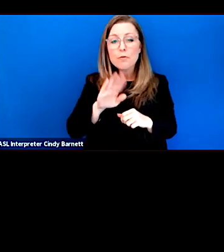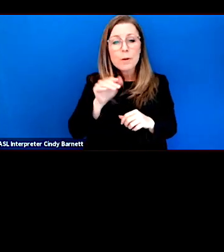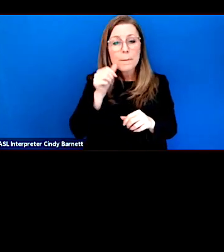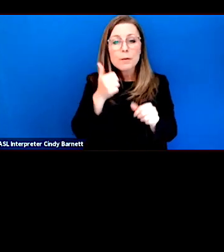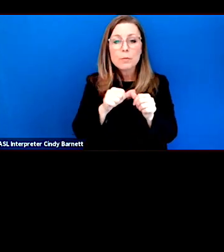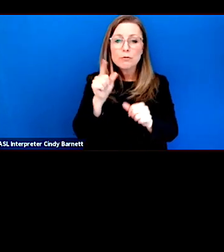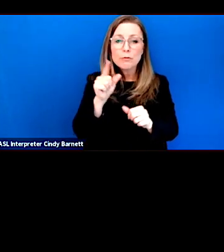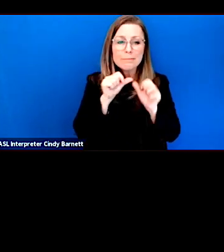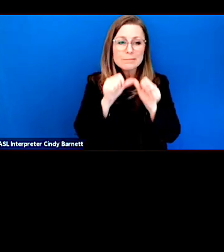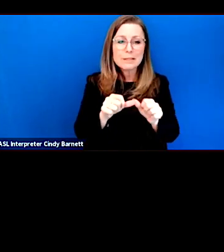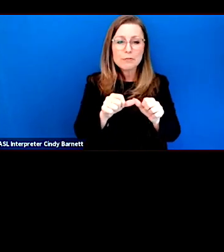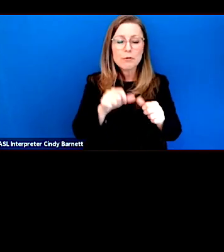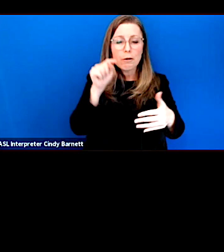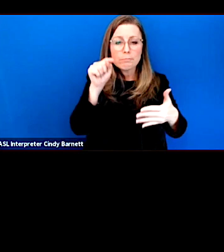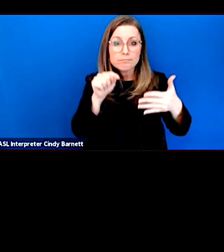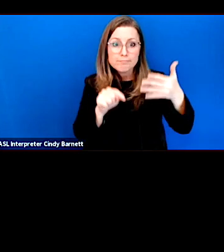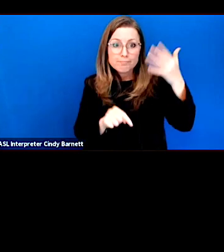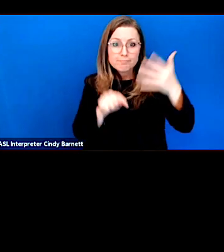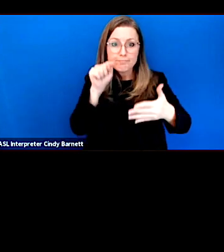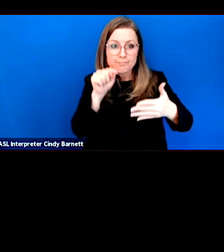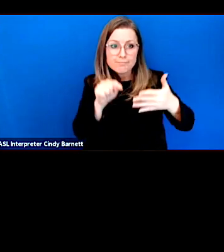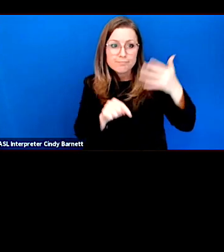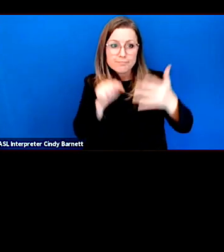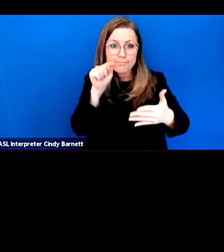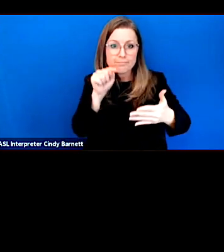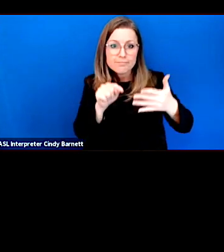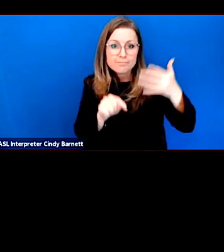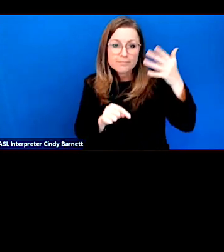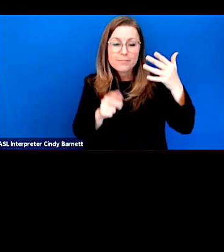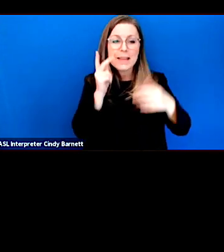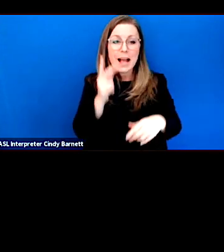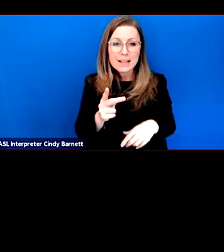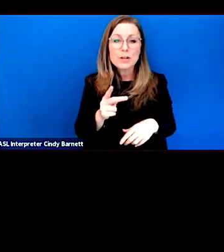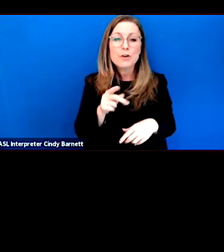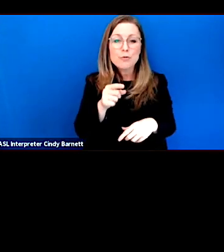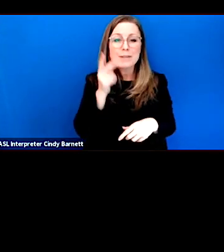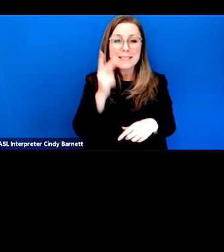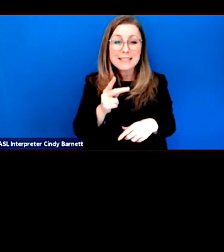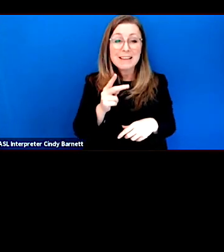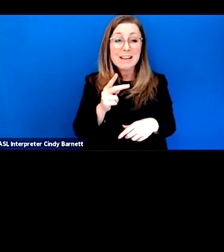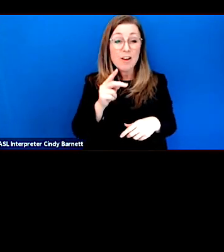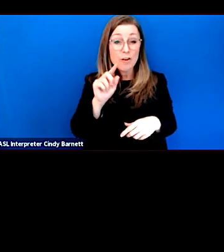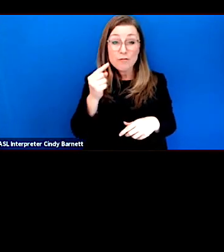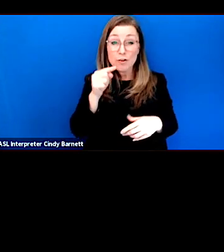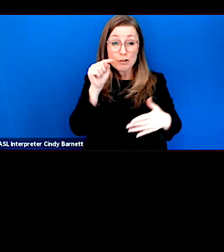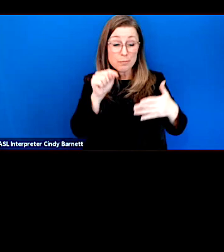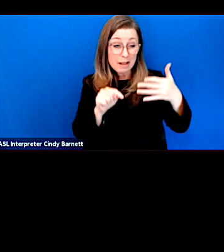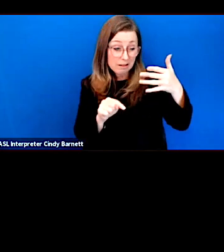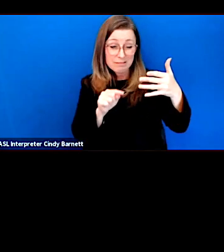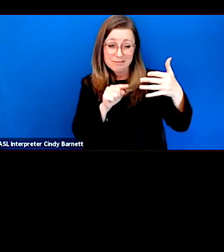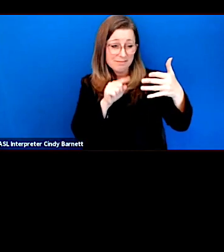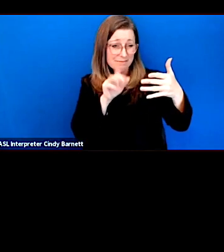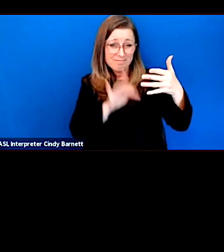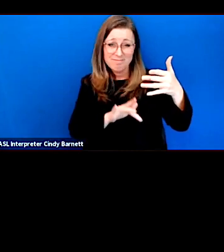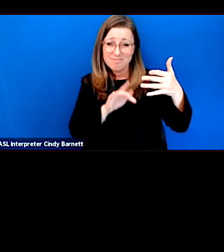3 consecutive pages of irrelevant literature that is related to your